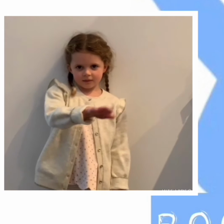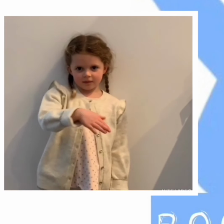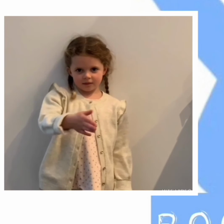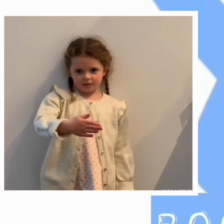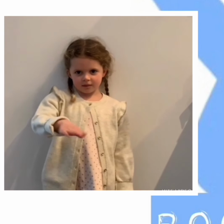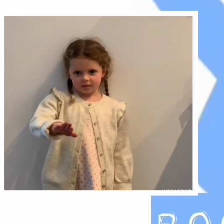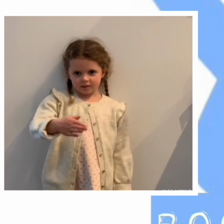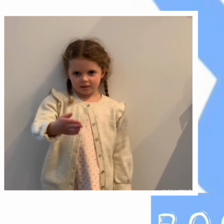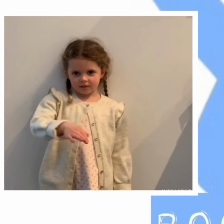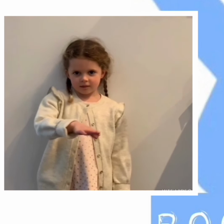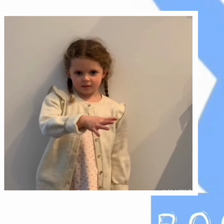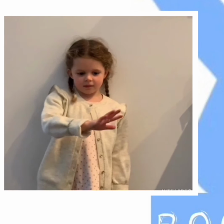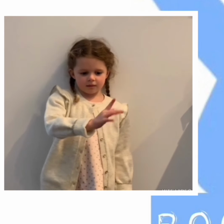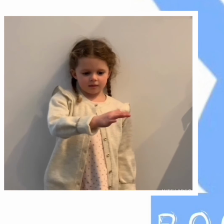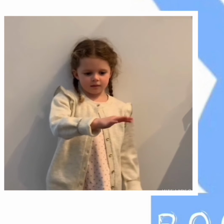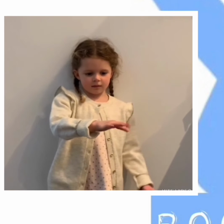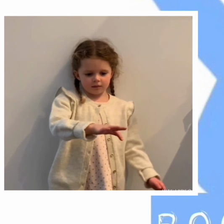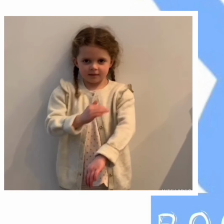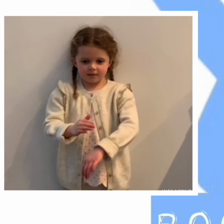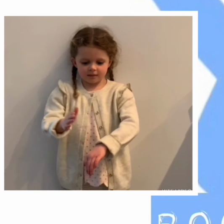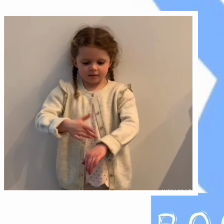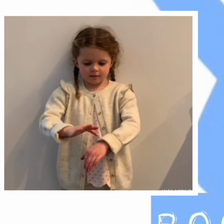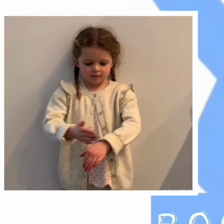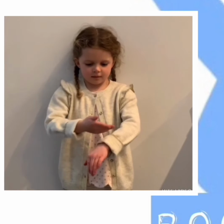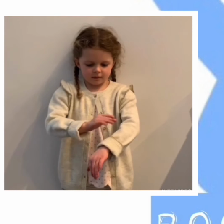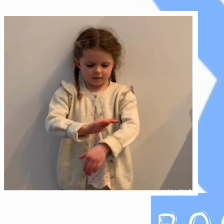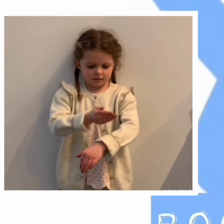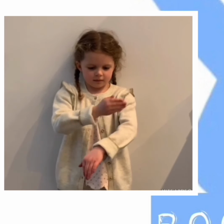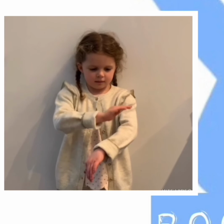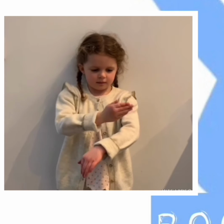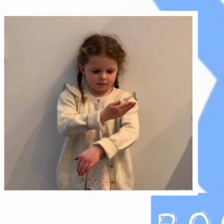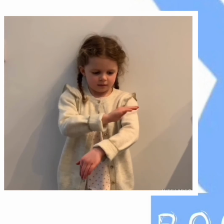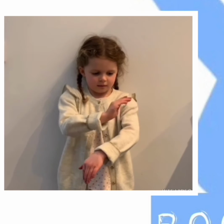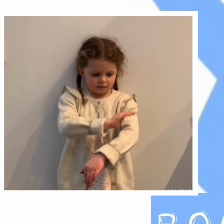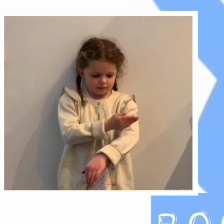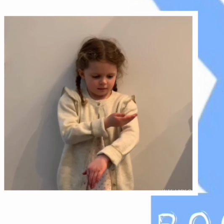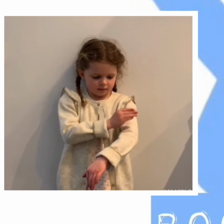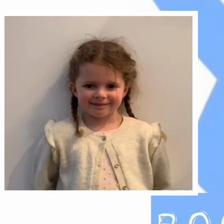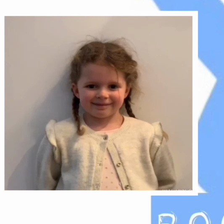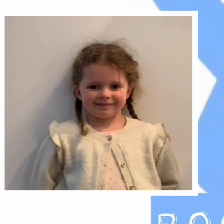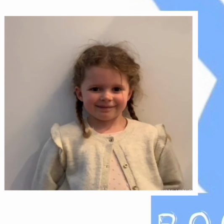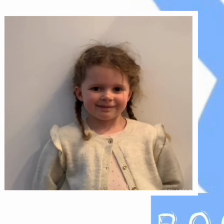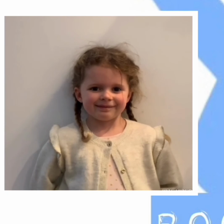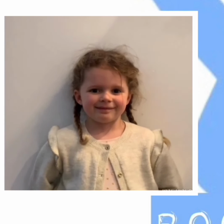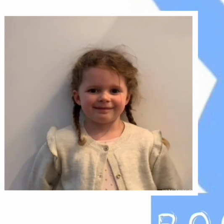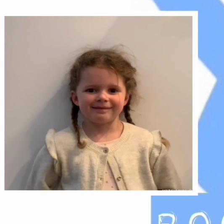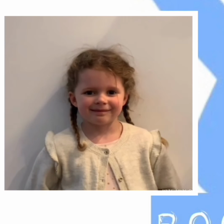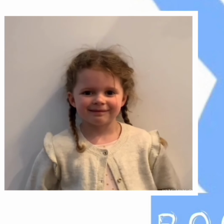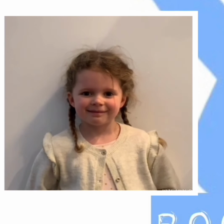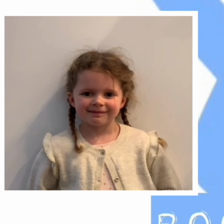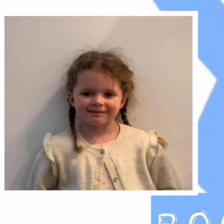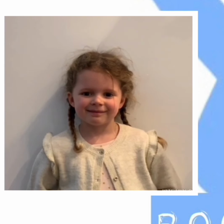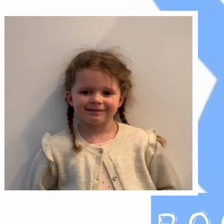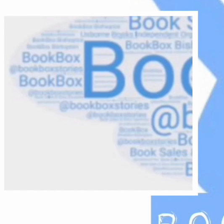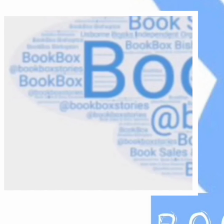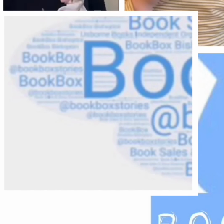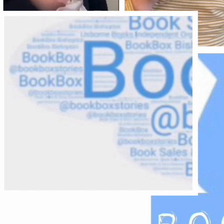Maybe something from the sea that's washed up on the shore. Let me see.